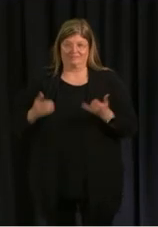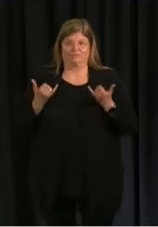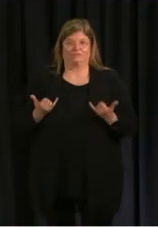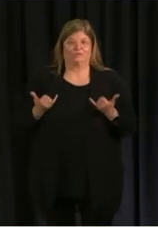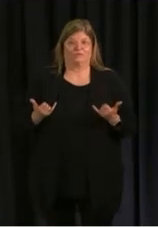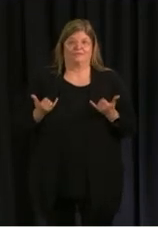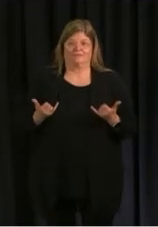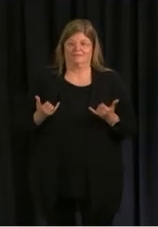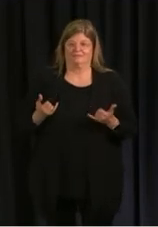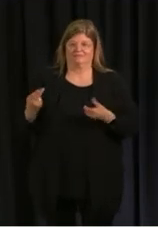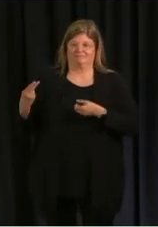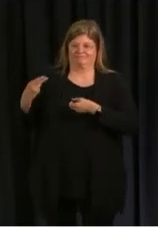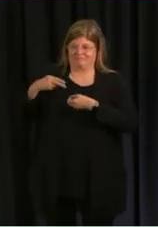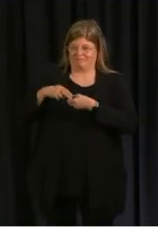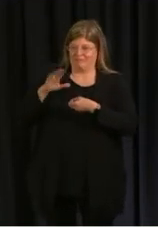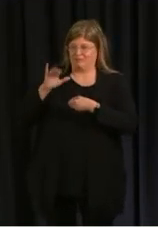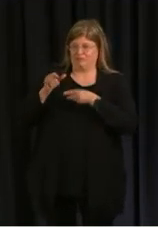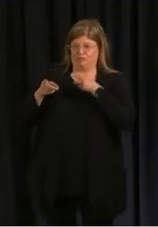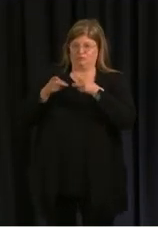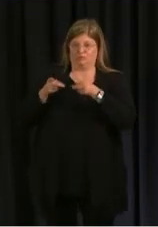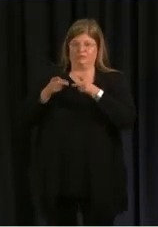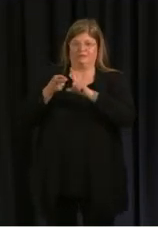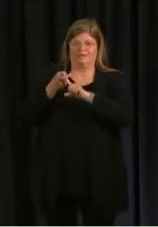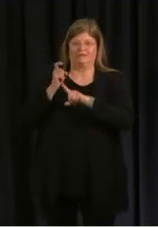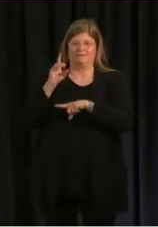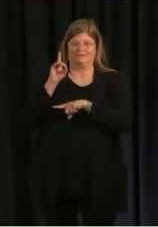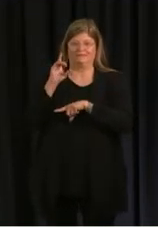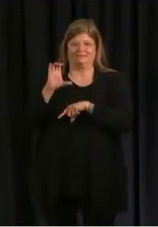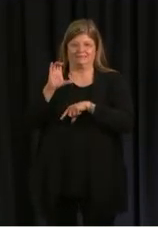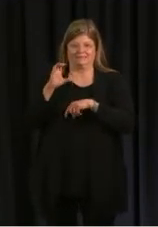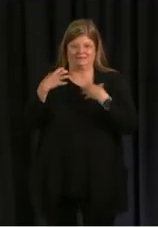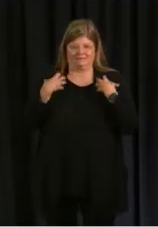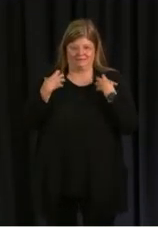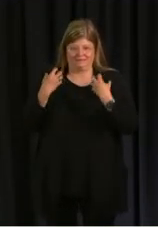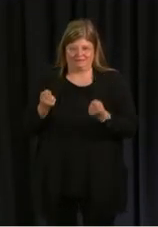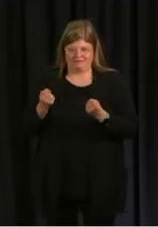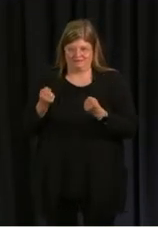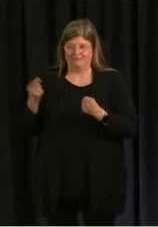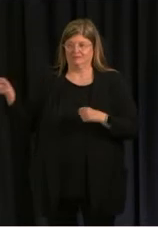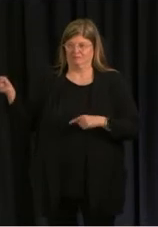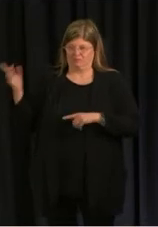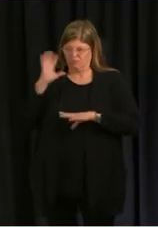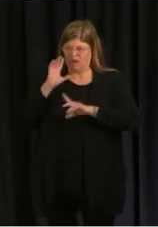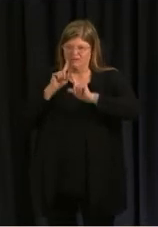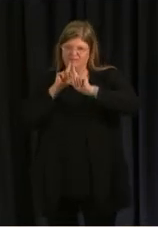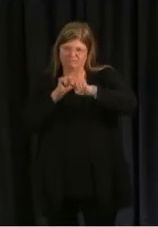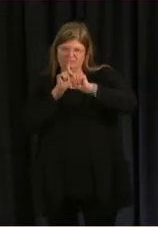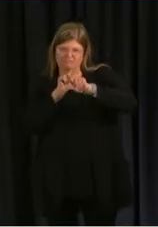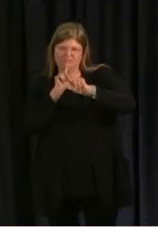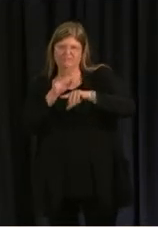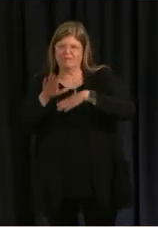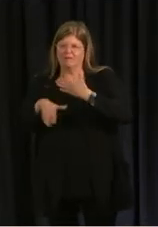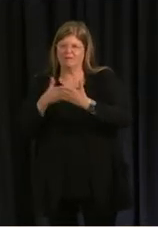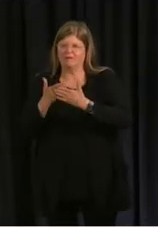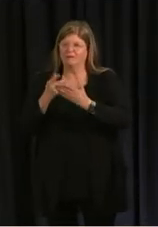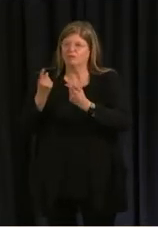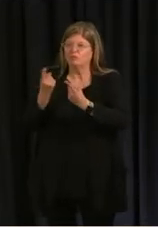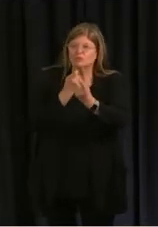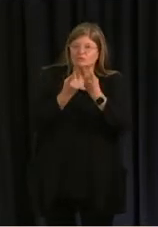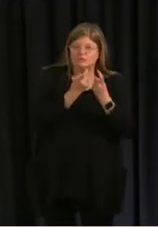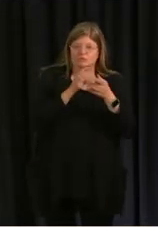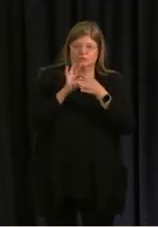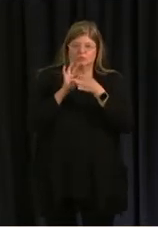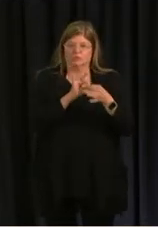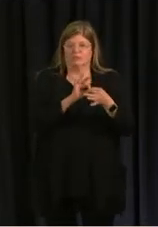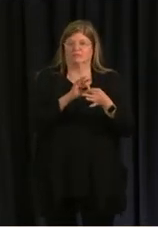all of your questions related to vaccines and the vaccination process in Washington, D.C. We want to remind